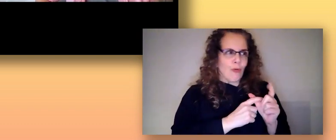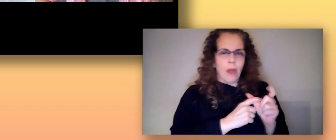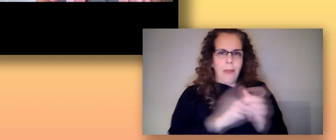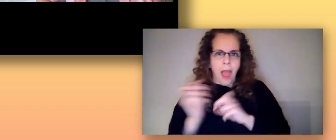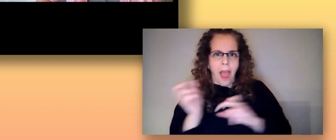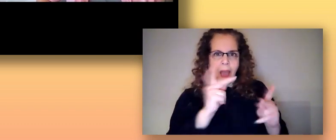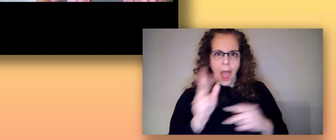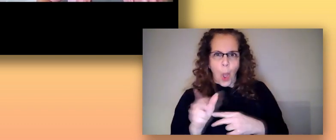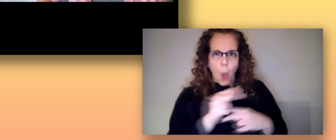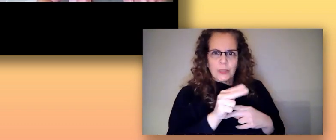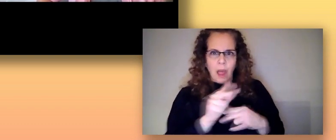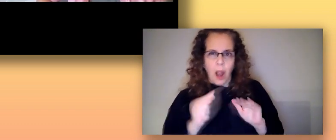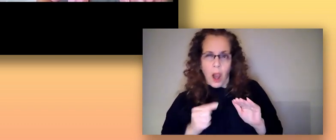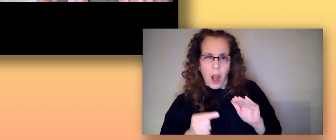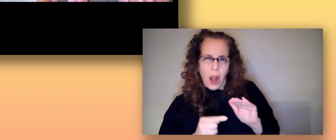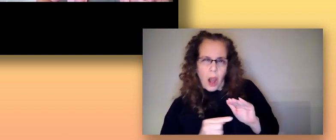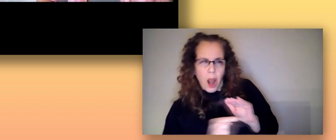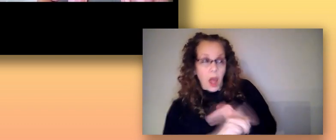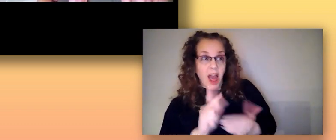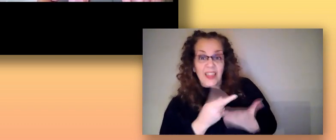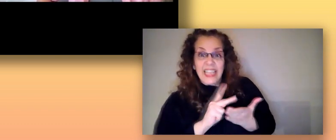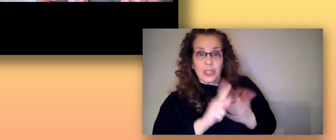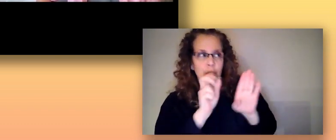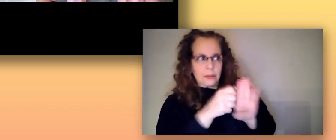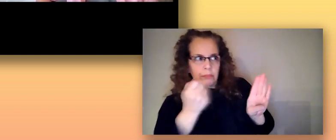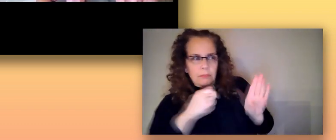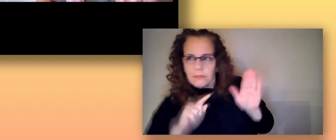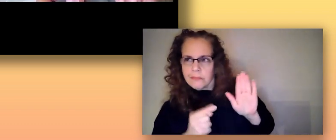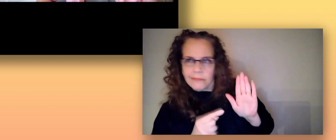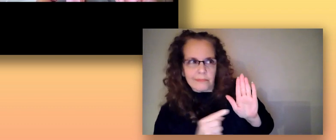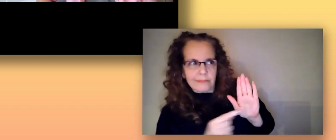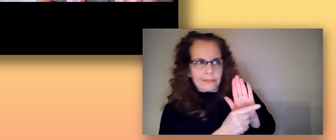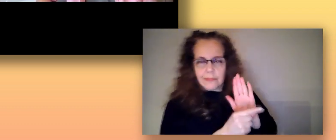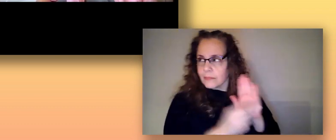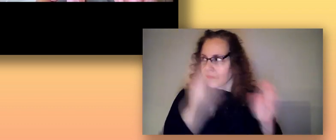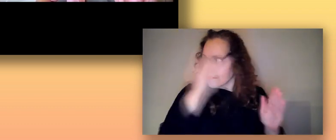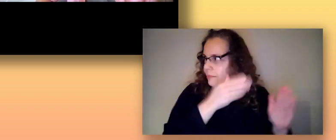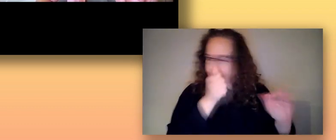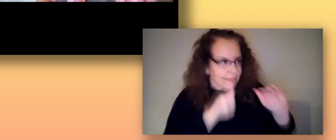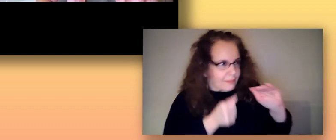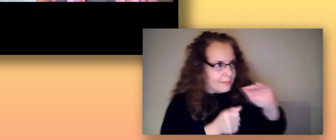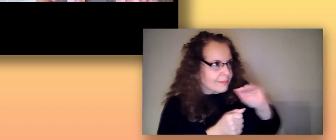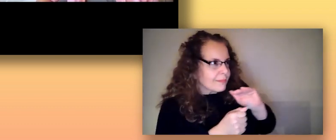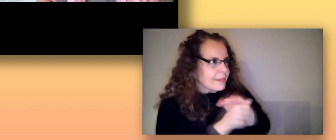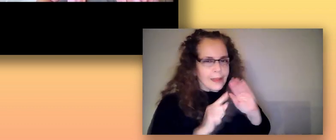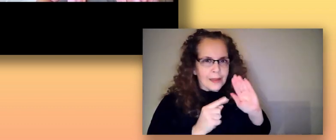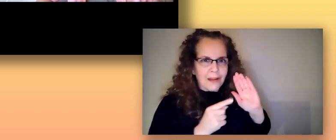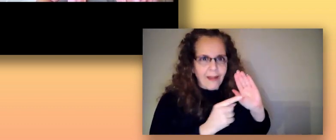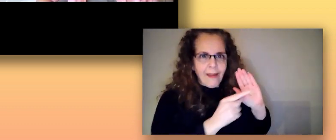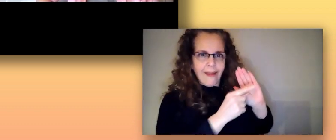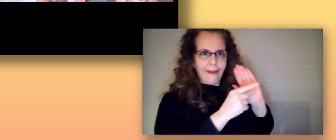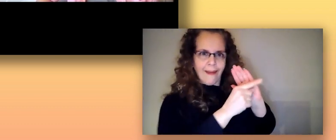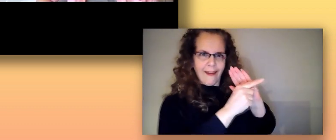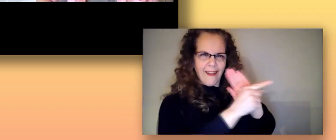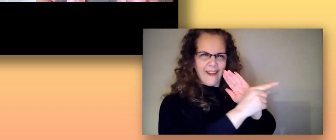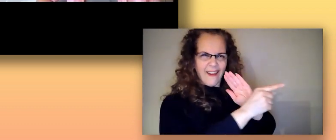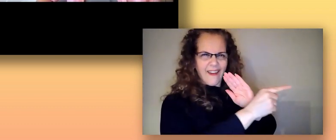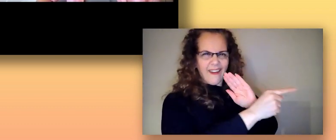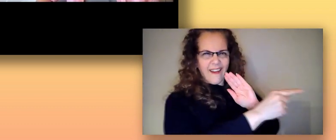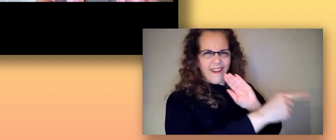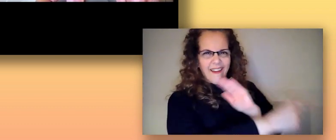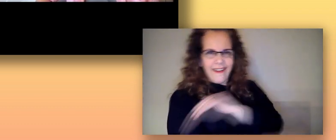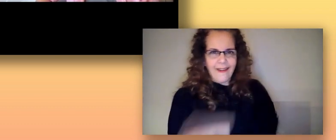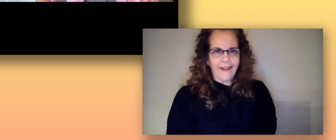hotel and sneak off into the hotel kitchen. Eduardo and Gisela manage to sneak by the busboy and all the way to the pantry.